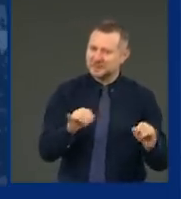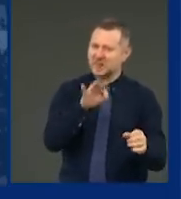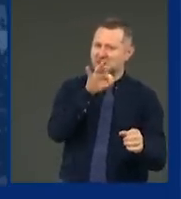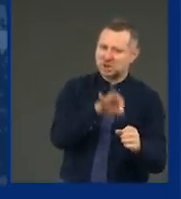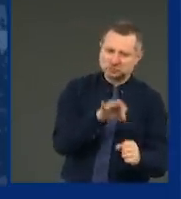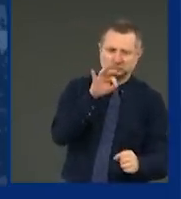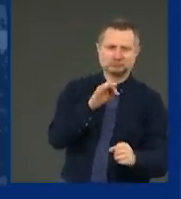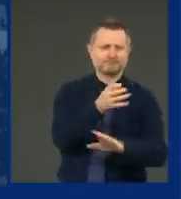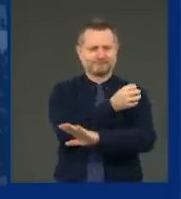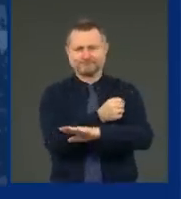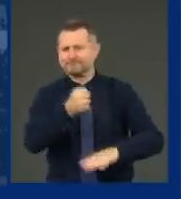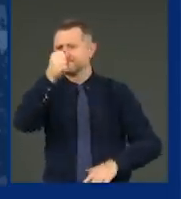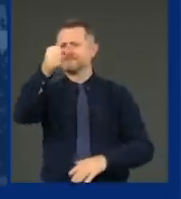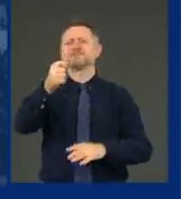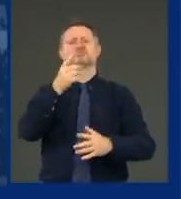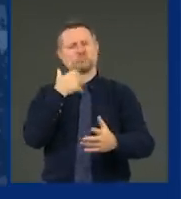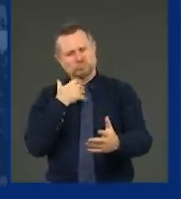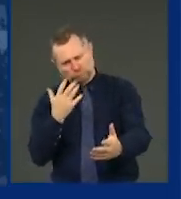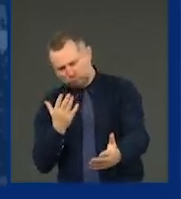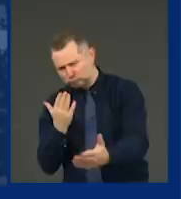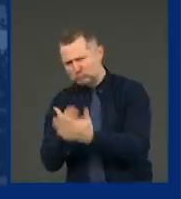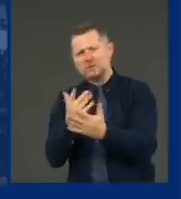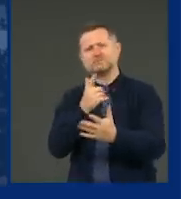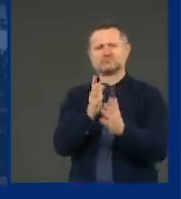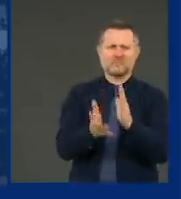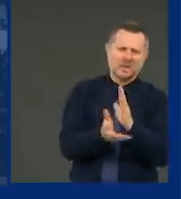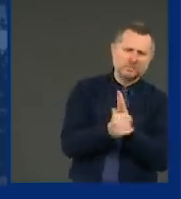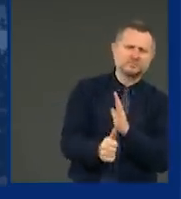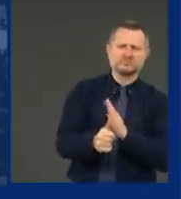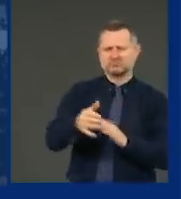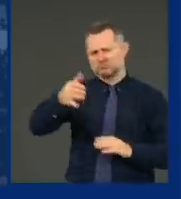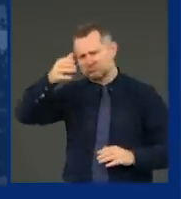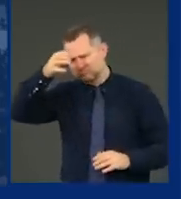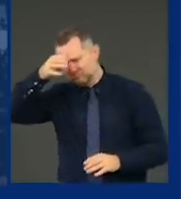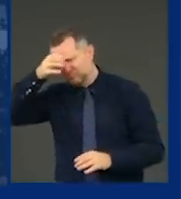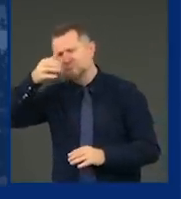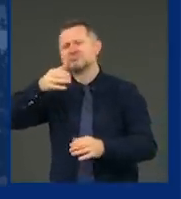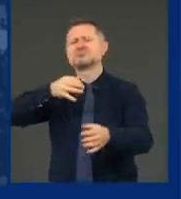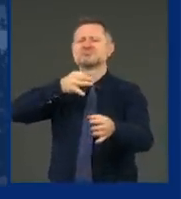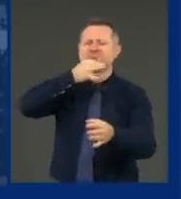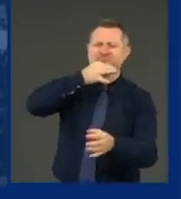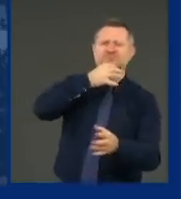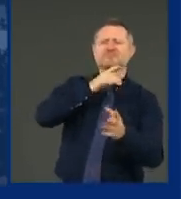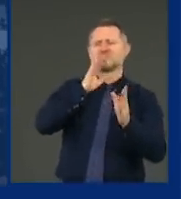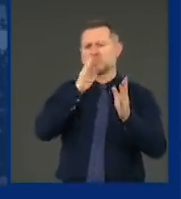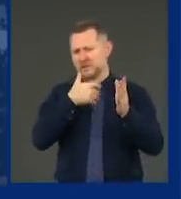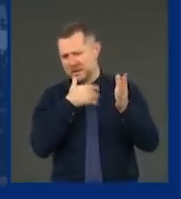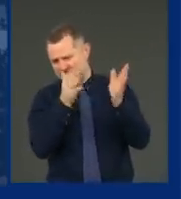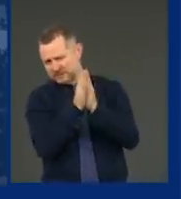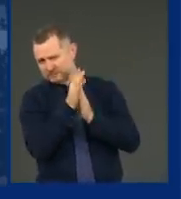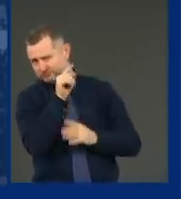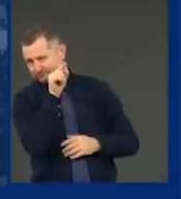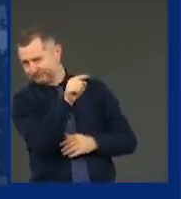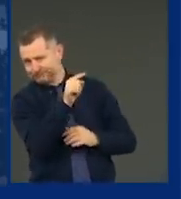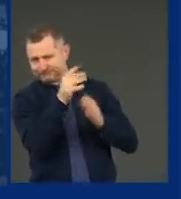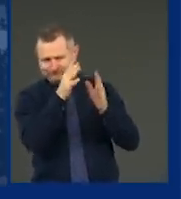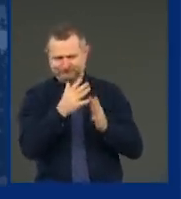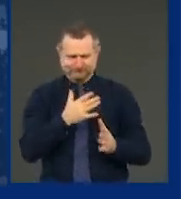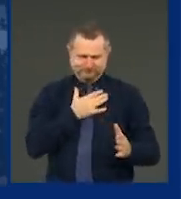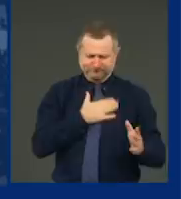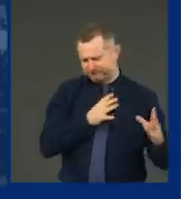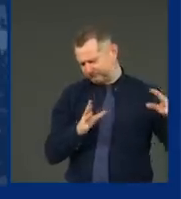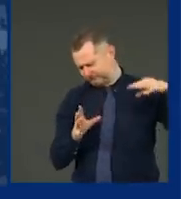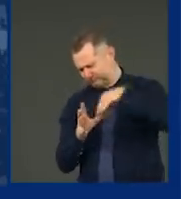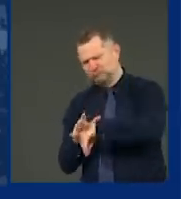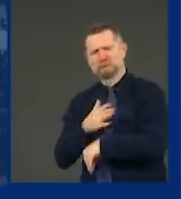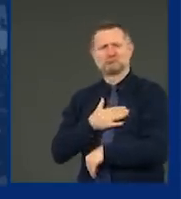herself competent and capable in being independent, and we're going to ask her to take